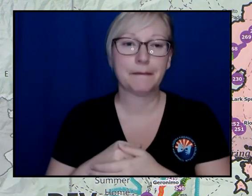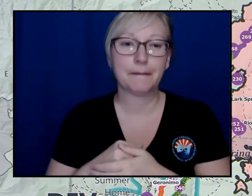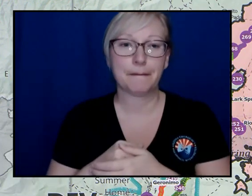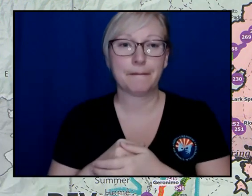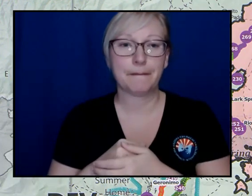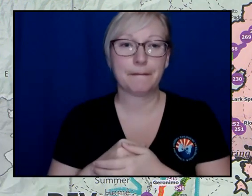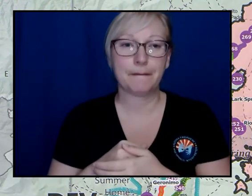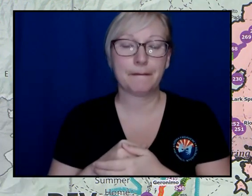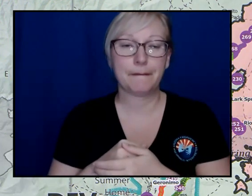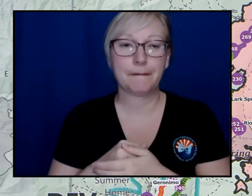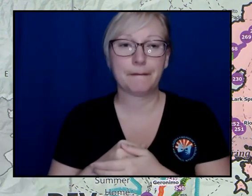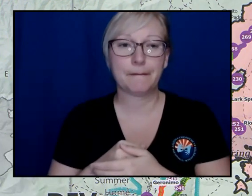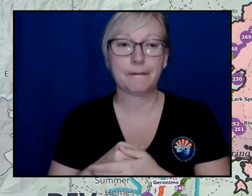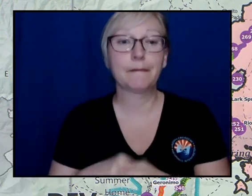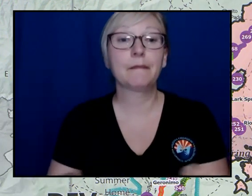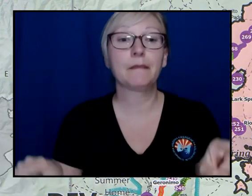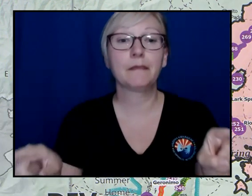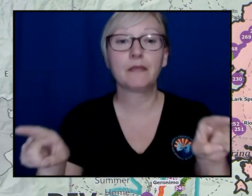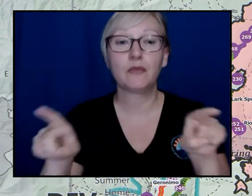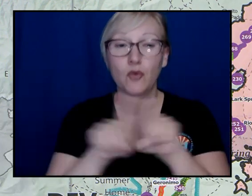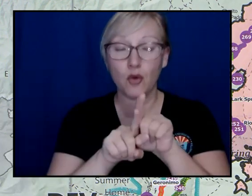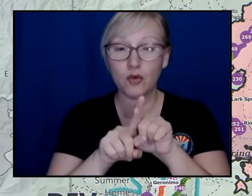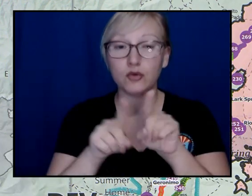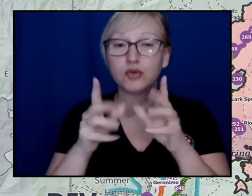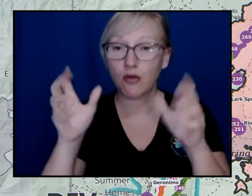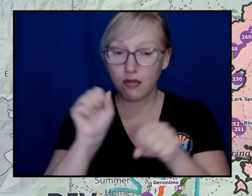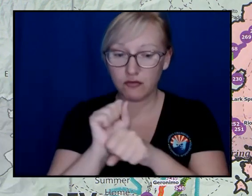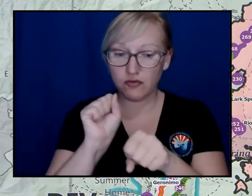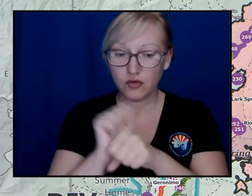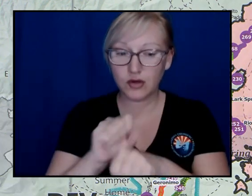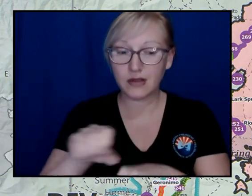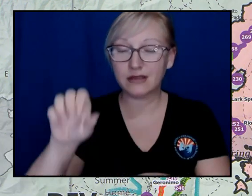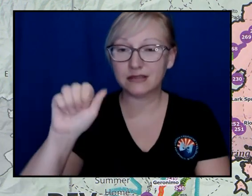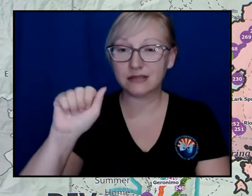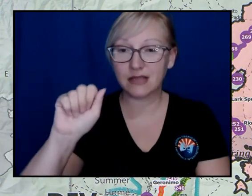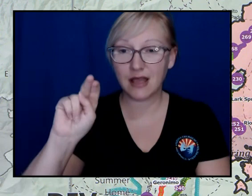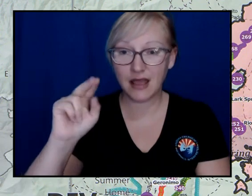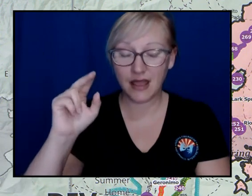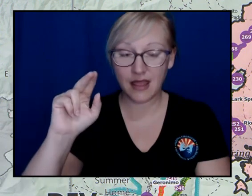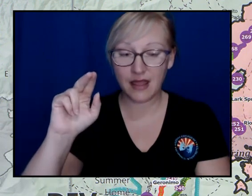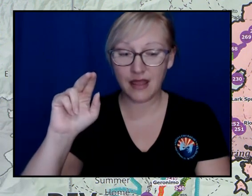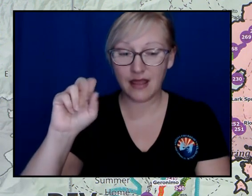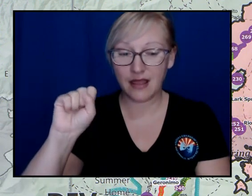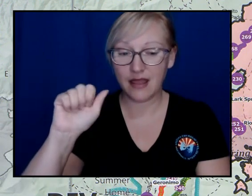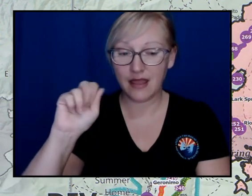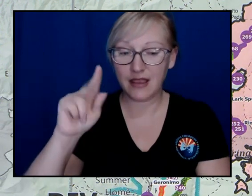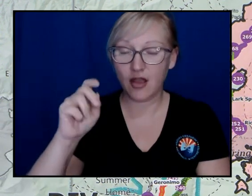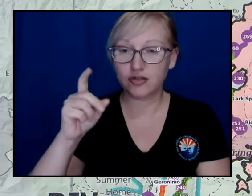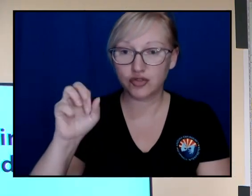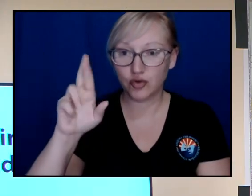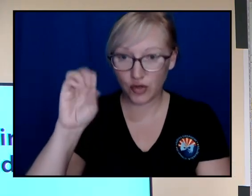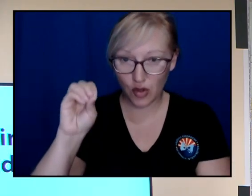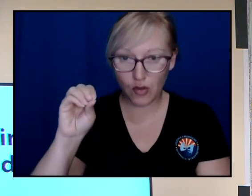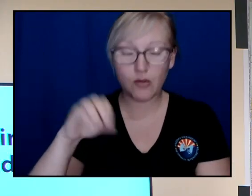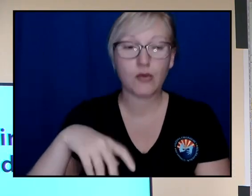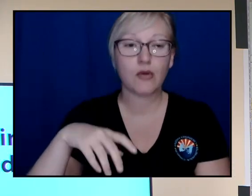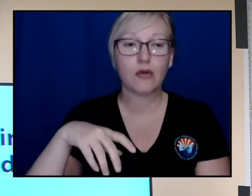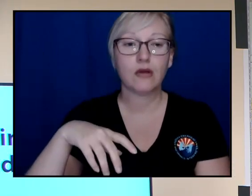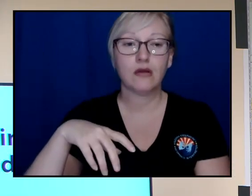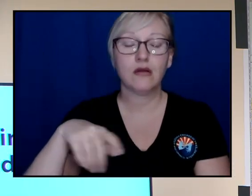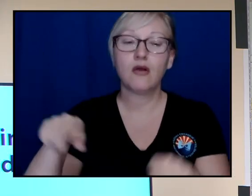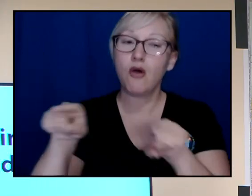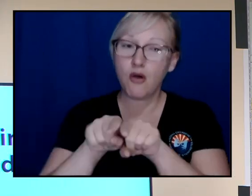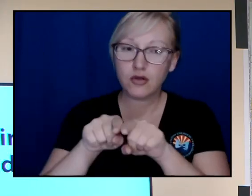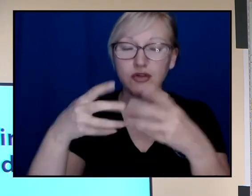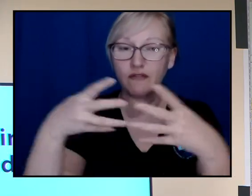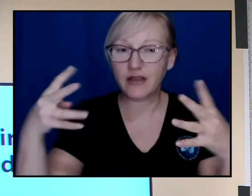working in San Ignacio, doing some repair work, some fence work in that area, as well as doing some fence work and repair